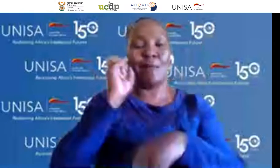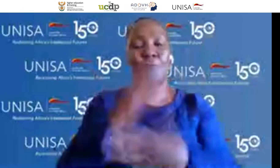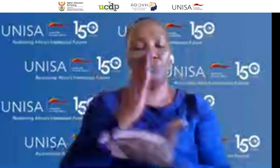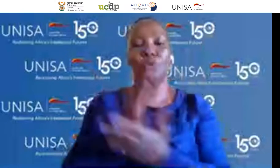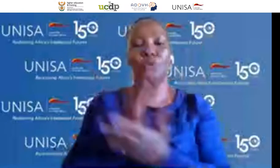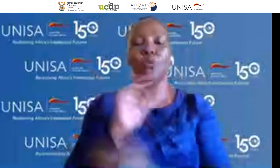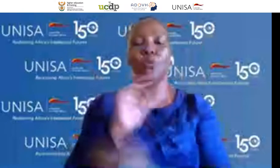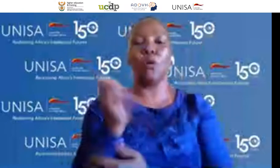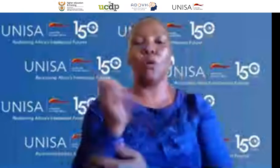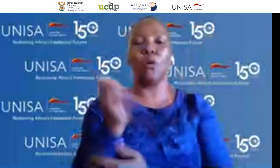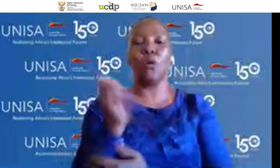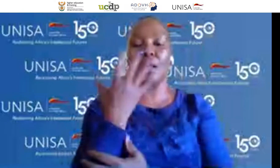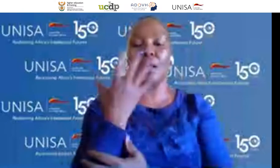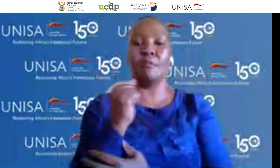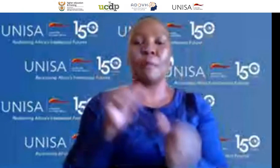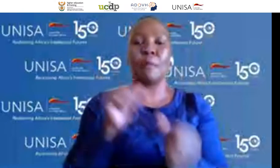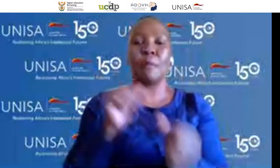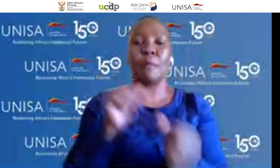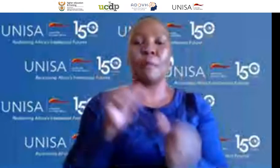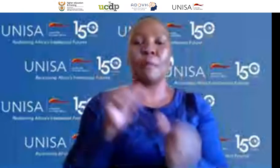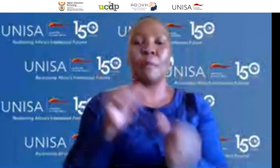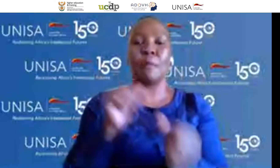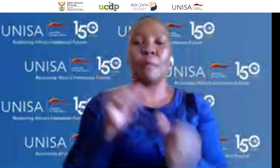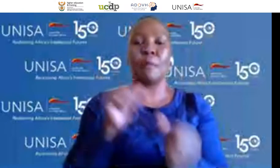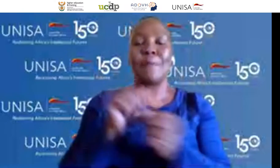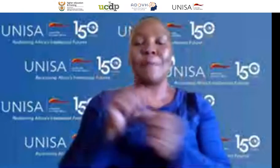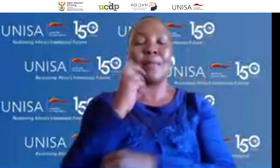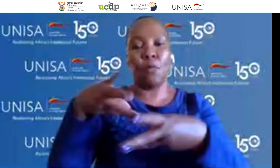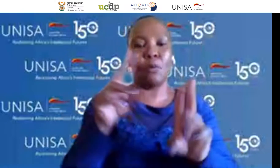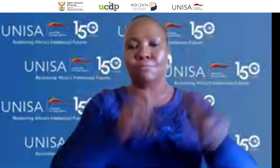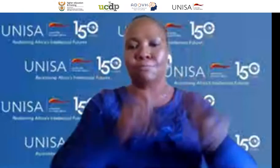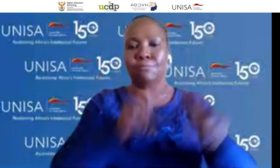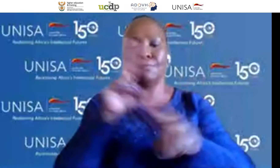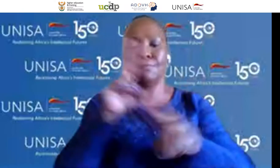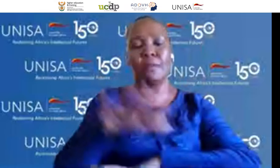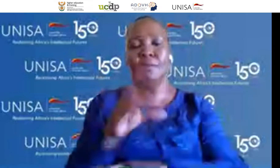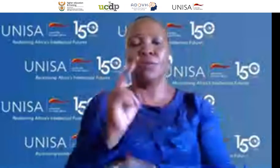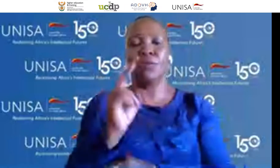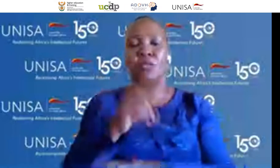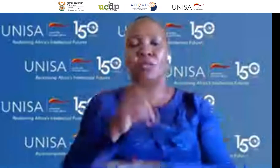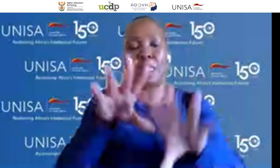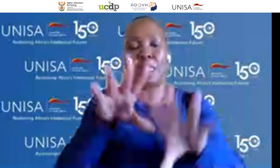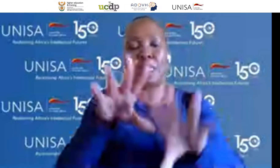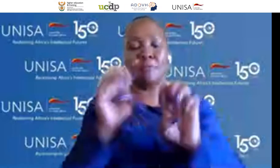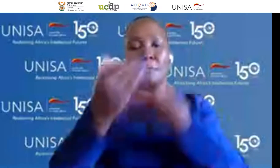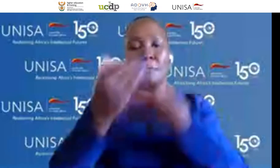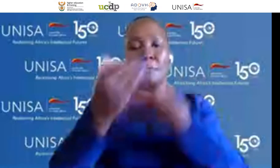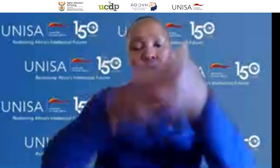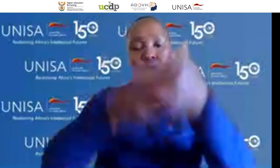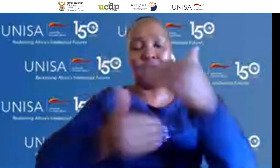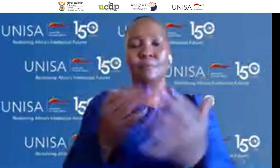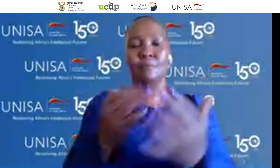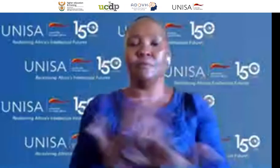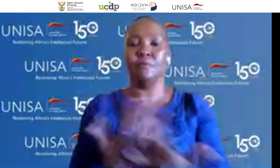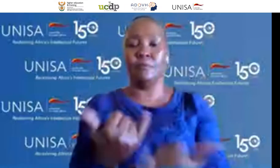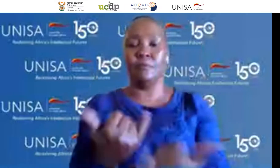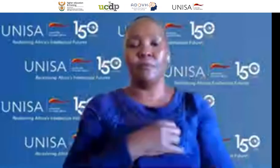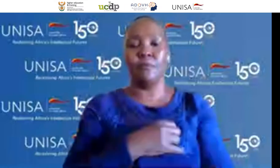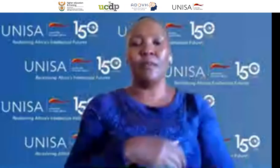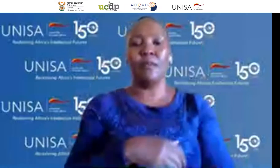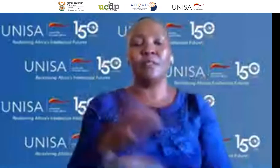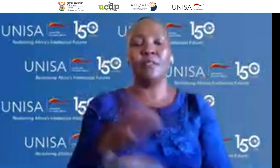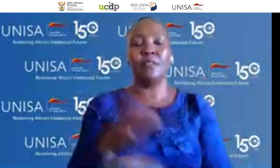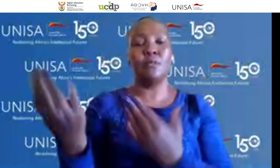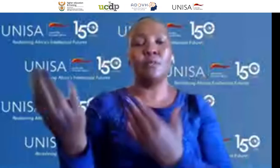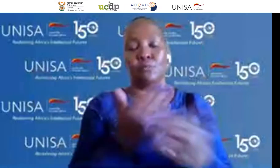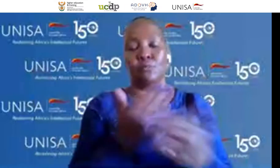bit of a easier way to navigate the platforms and also the examination process. Now, since we've now come towards the end